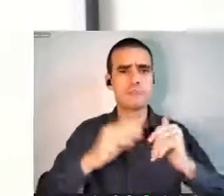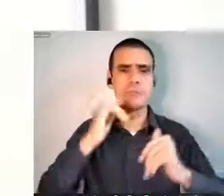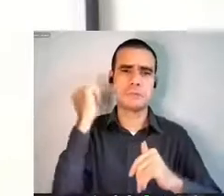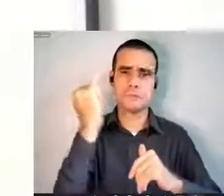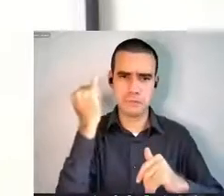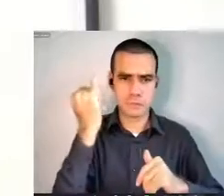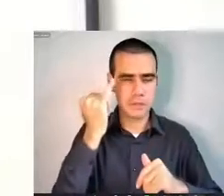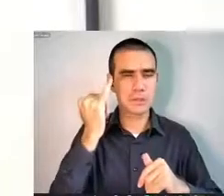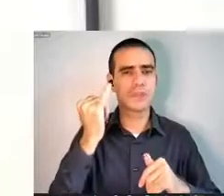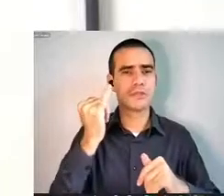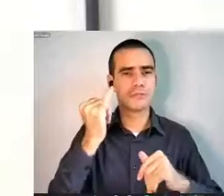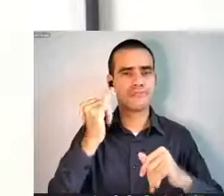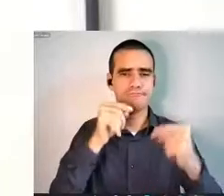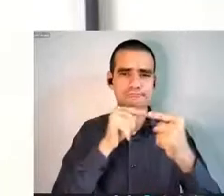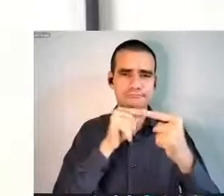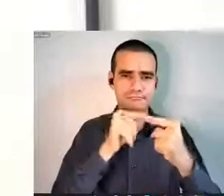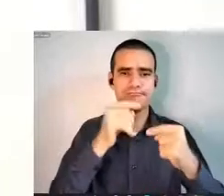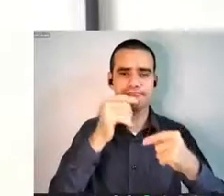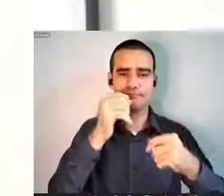important professionals,